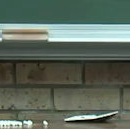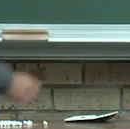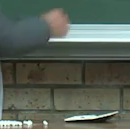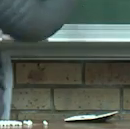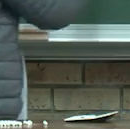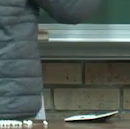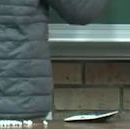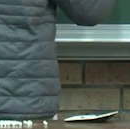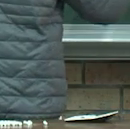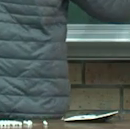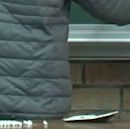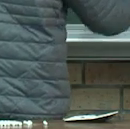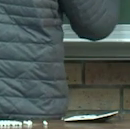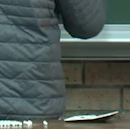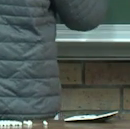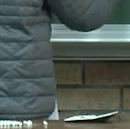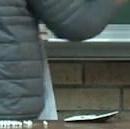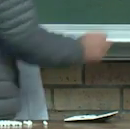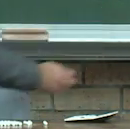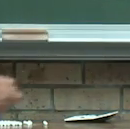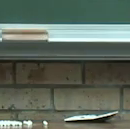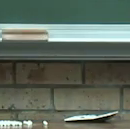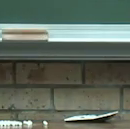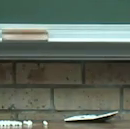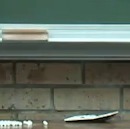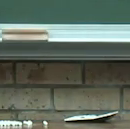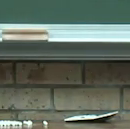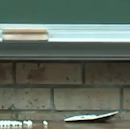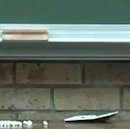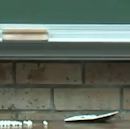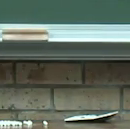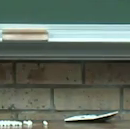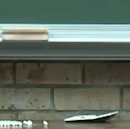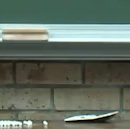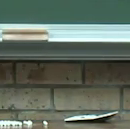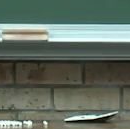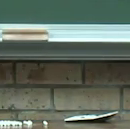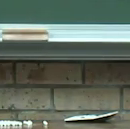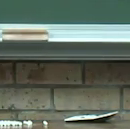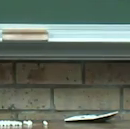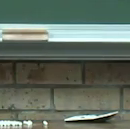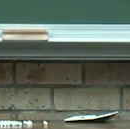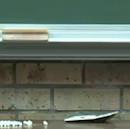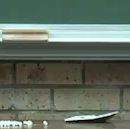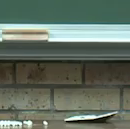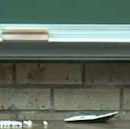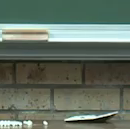And that is then your balancing figure. That's your balancing figure.